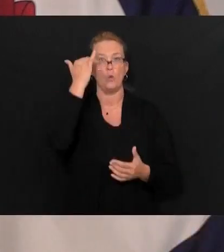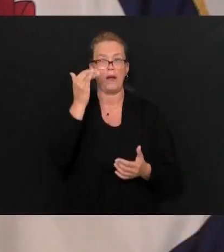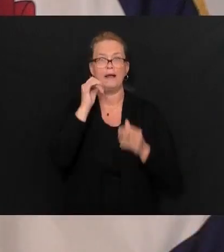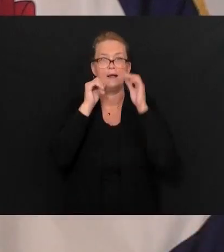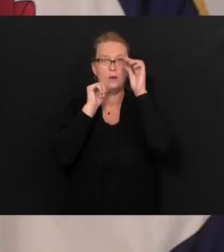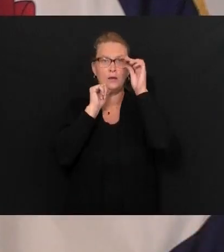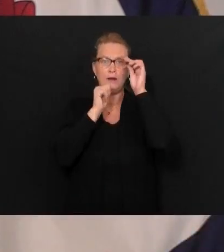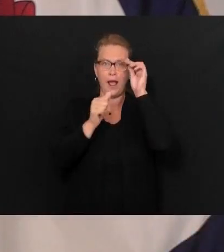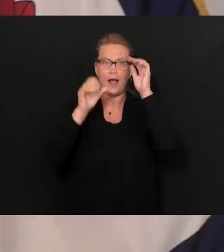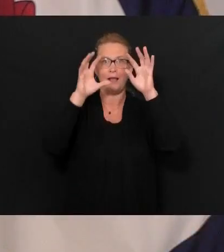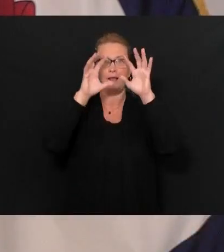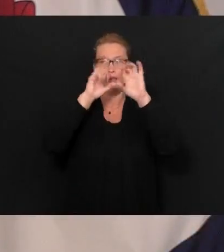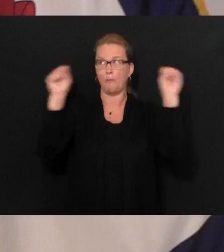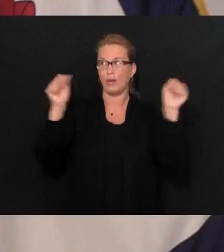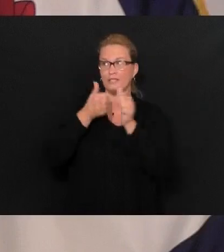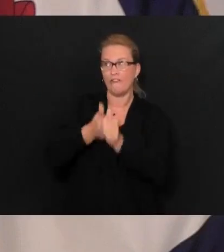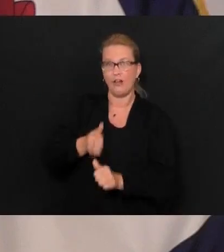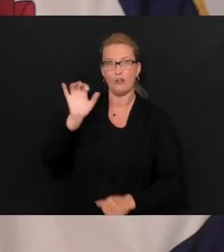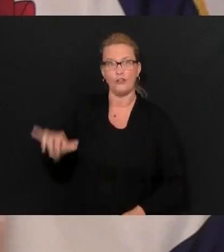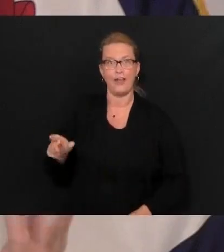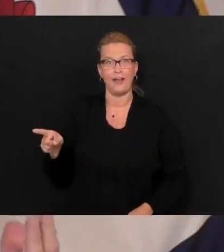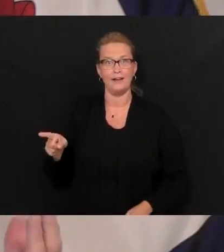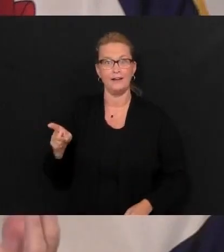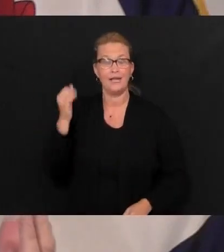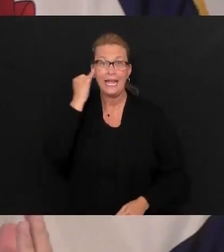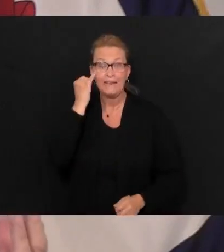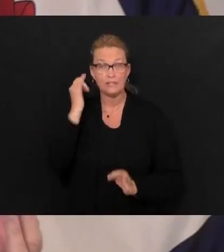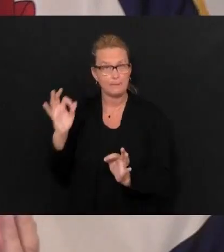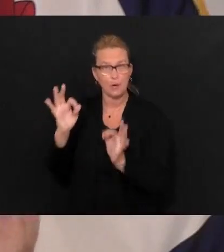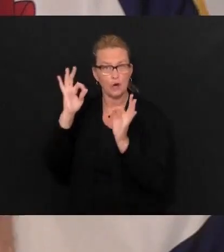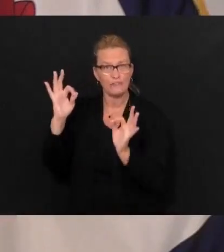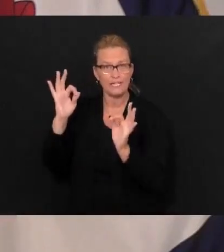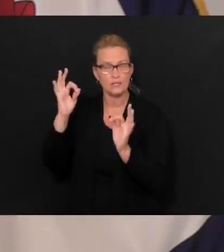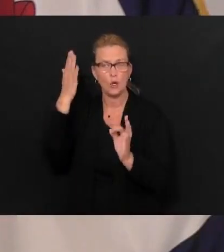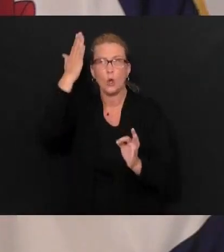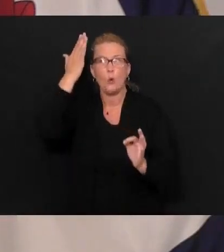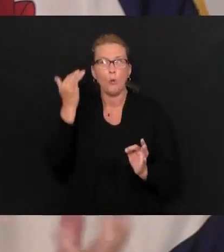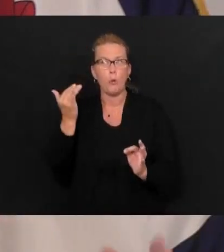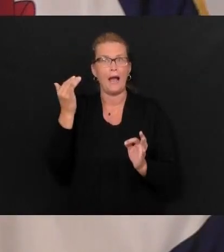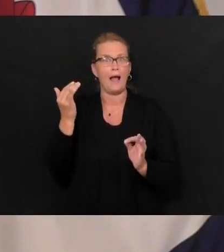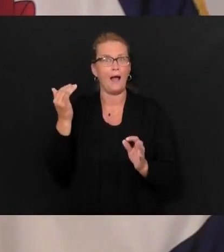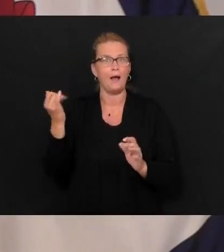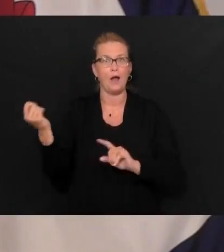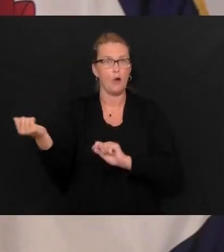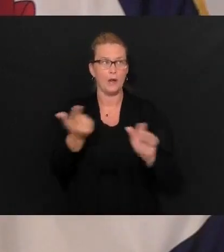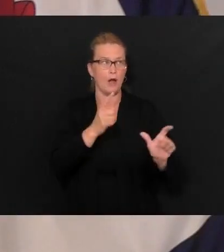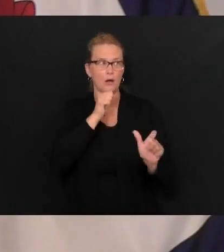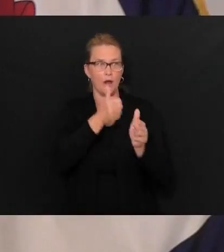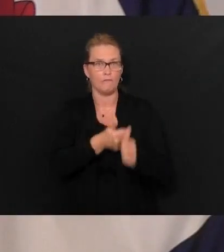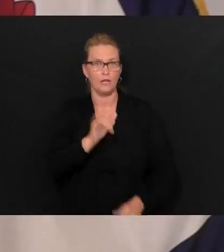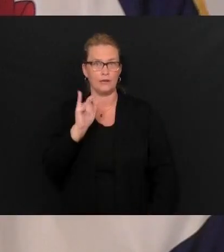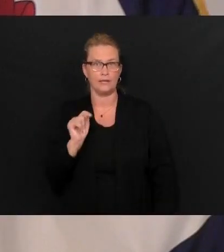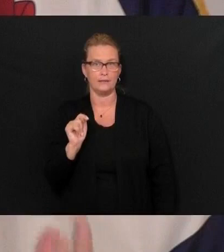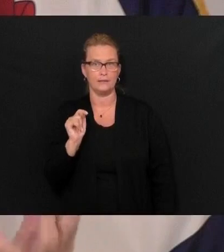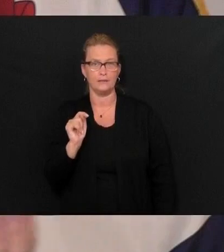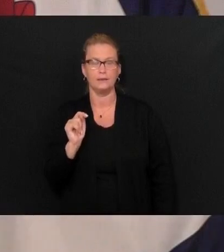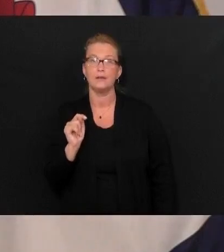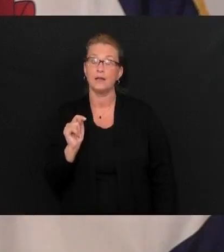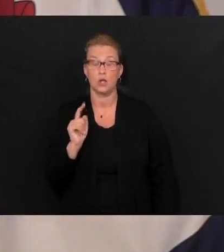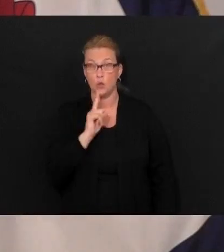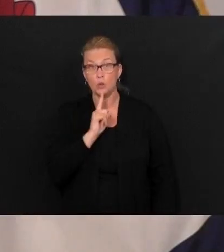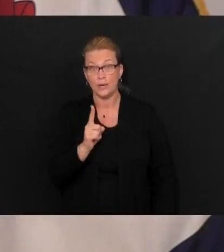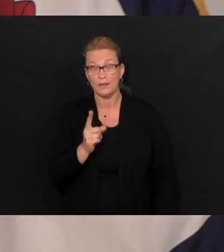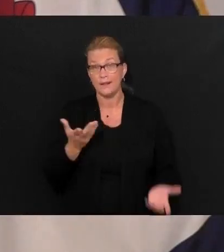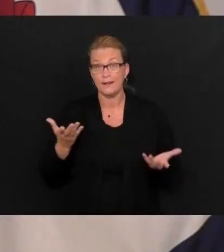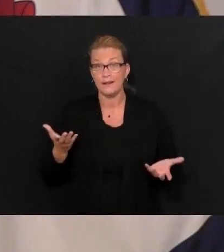it? I mean, if it just is perfect, why isn't everybody doing it? And bottom line